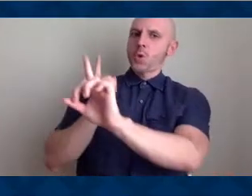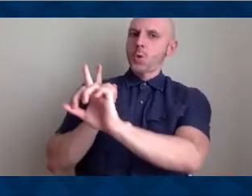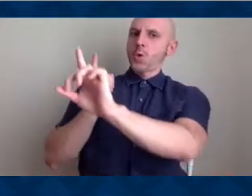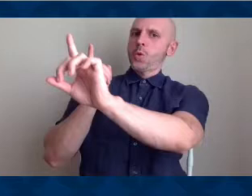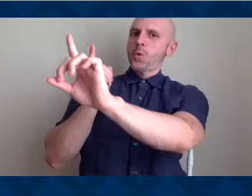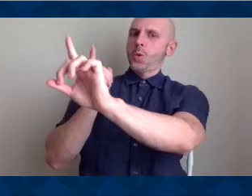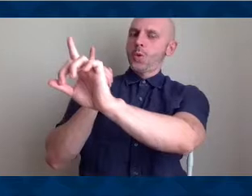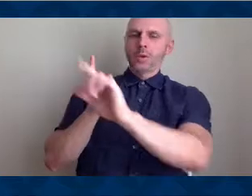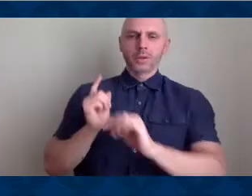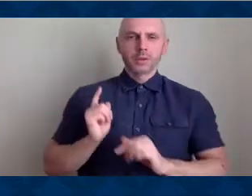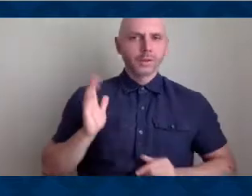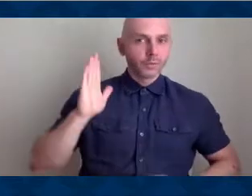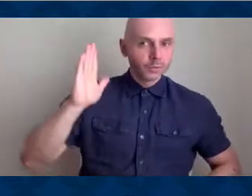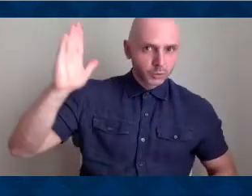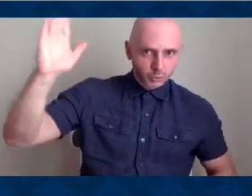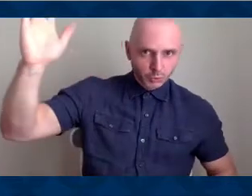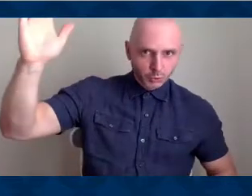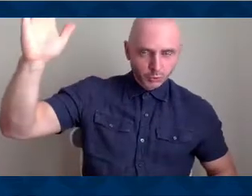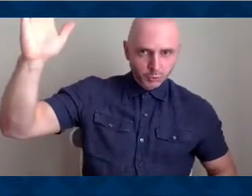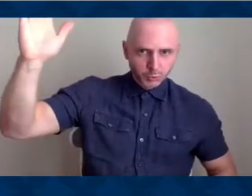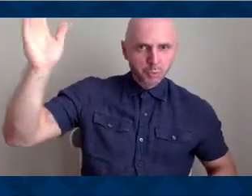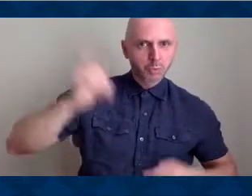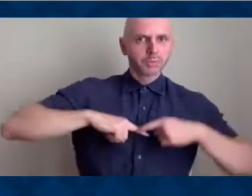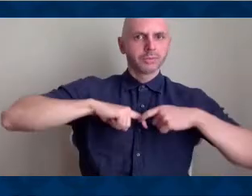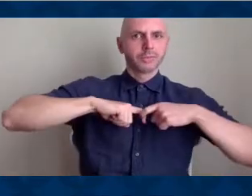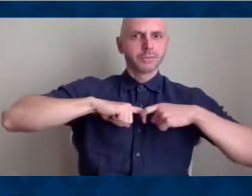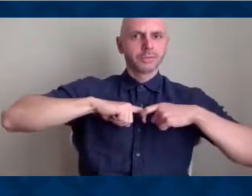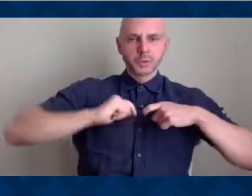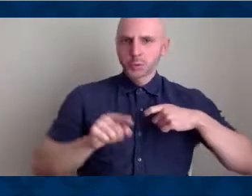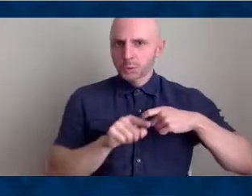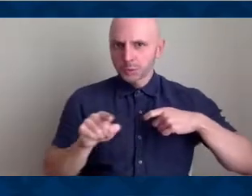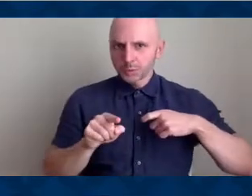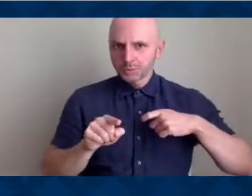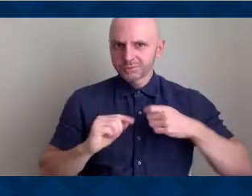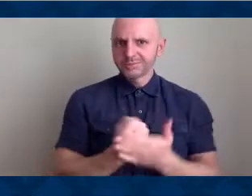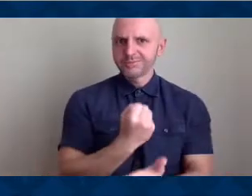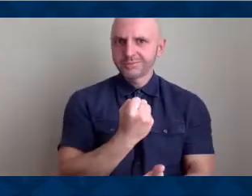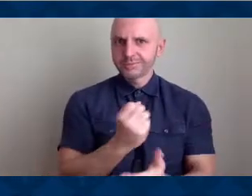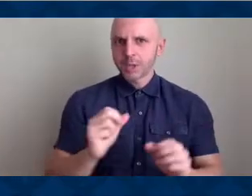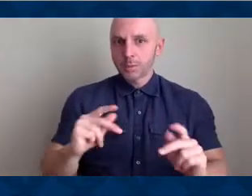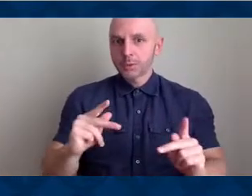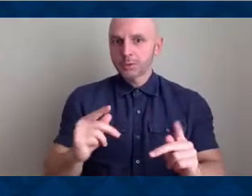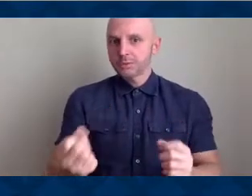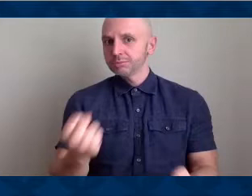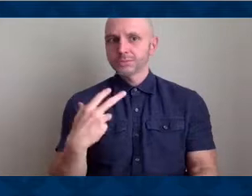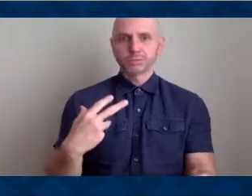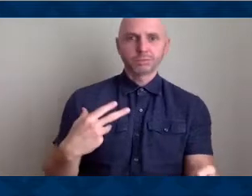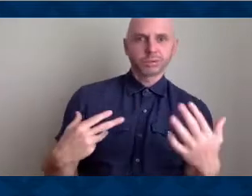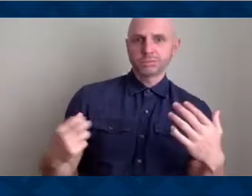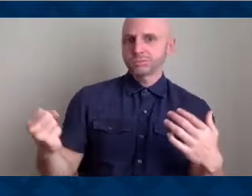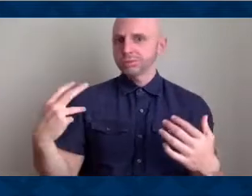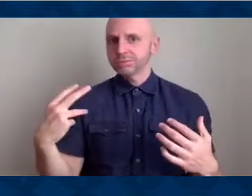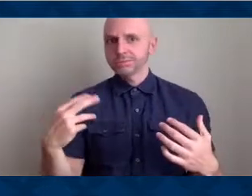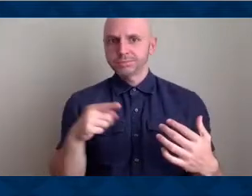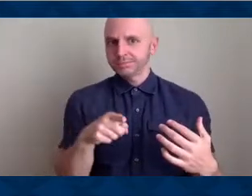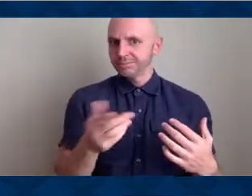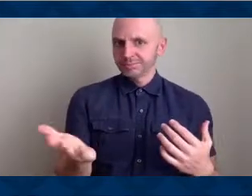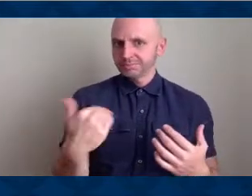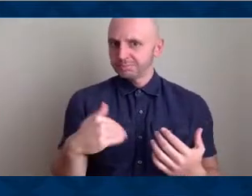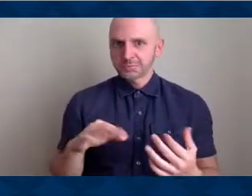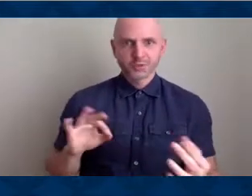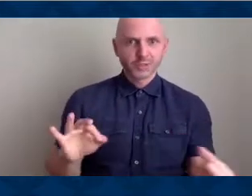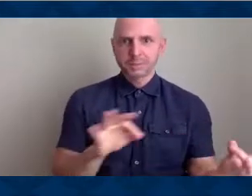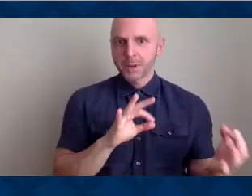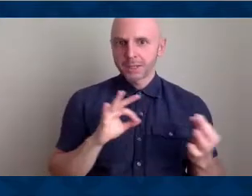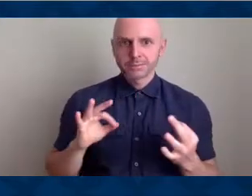comments or provide insights, suggestions, please do. If you go to our website, you'll find